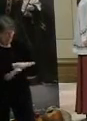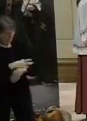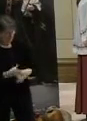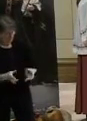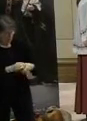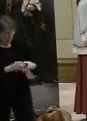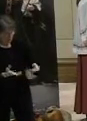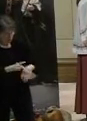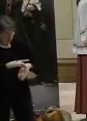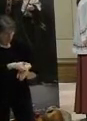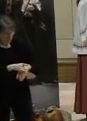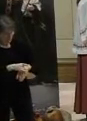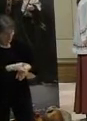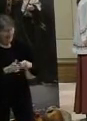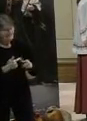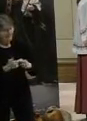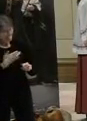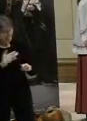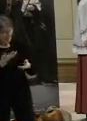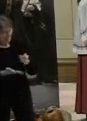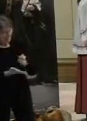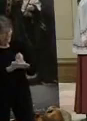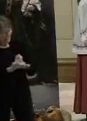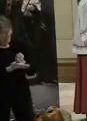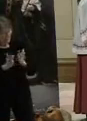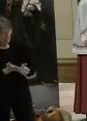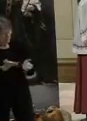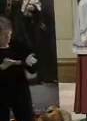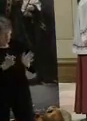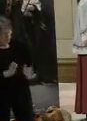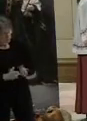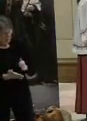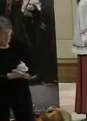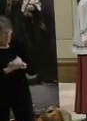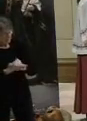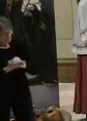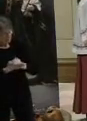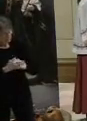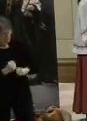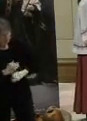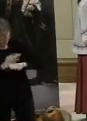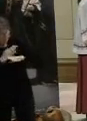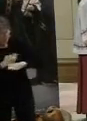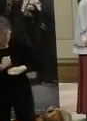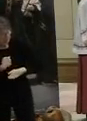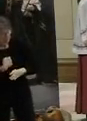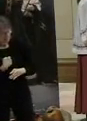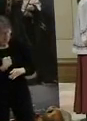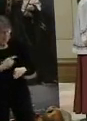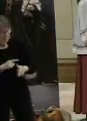world, my attendants would be fighting to keep me from being handed over to the Jews.